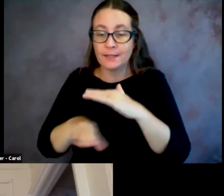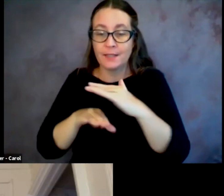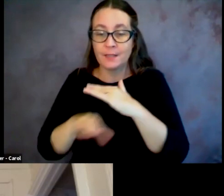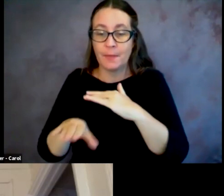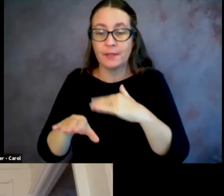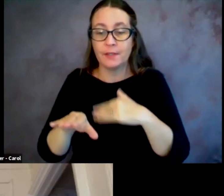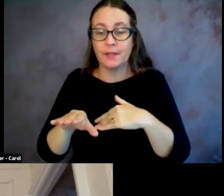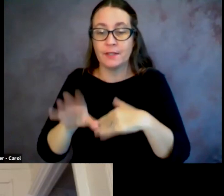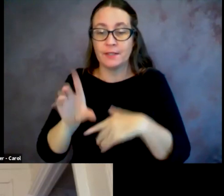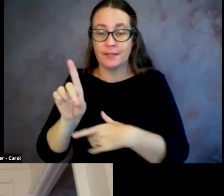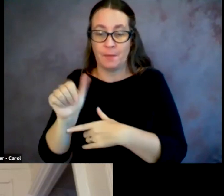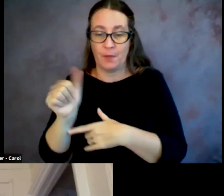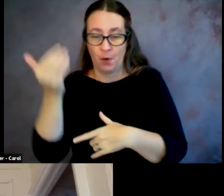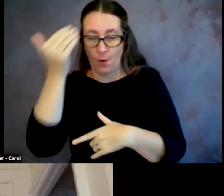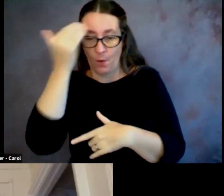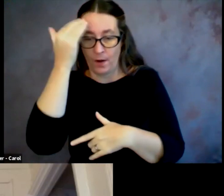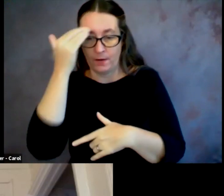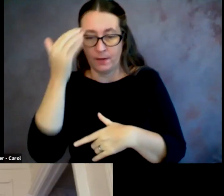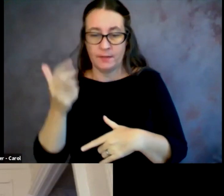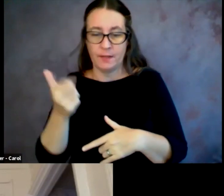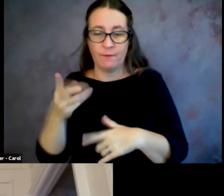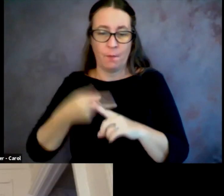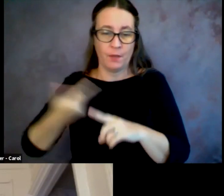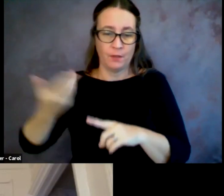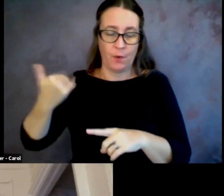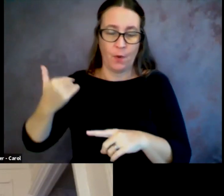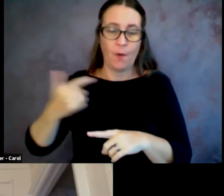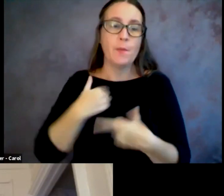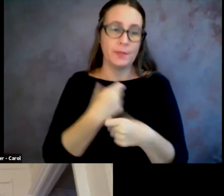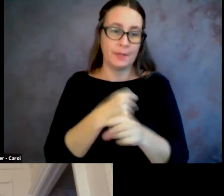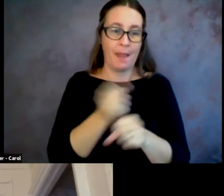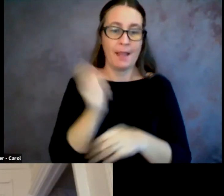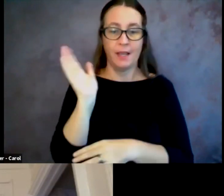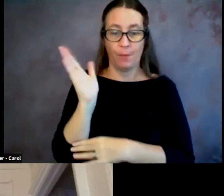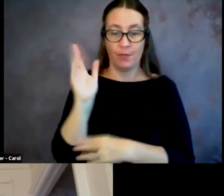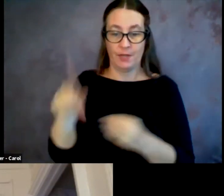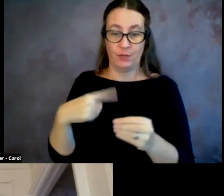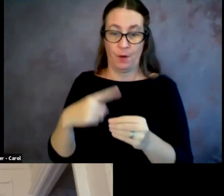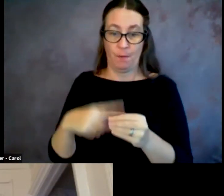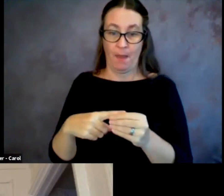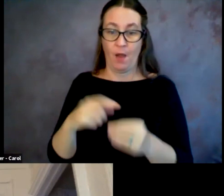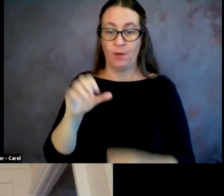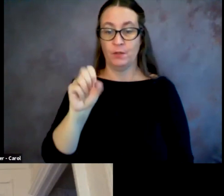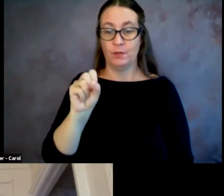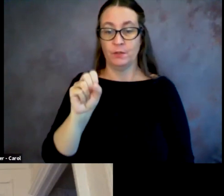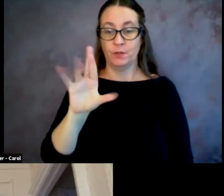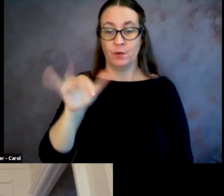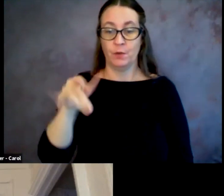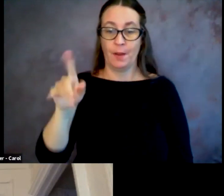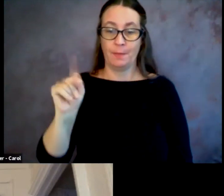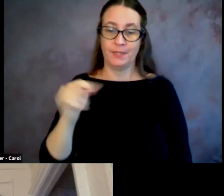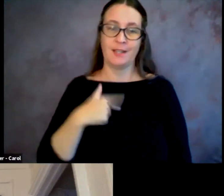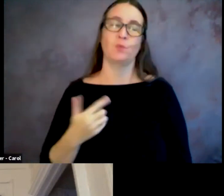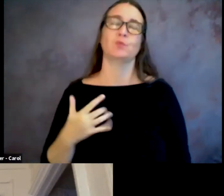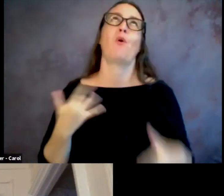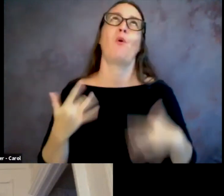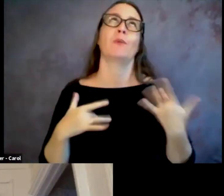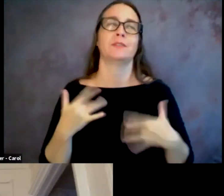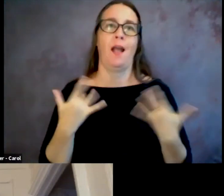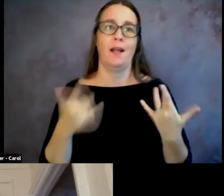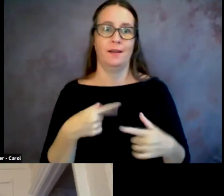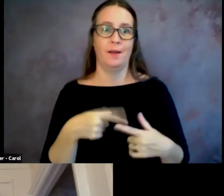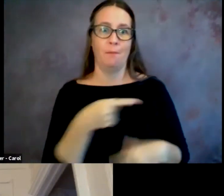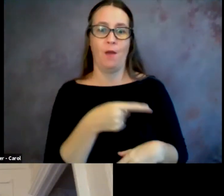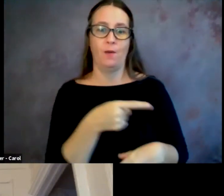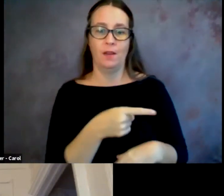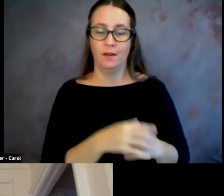ago. And I was actually making a presentation about the script because I was so excited about it. And it ended